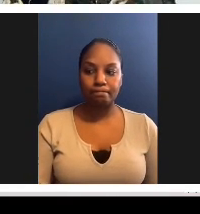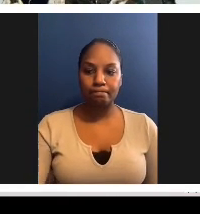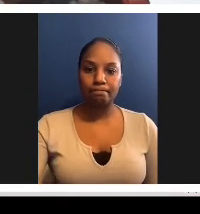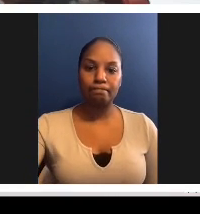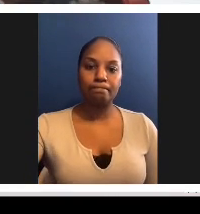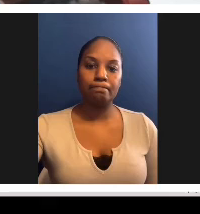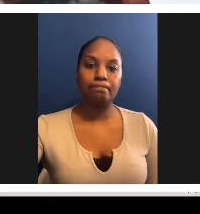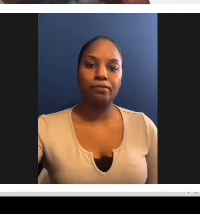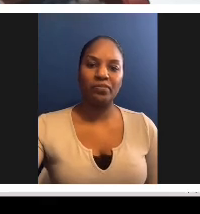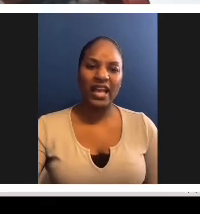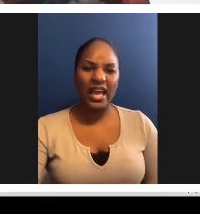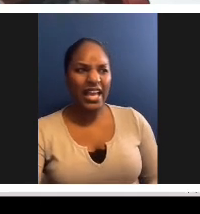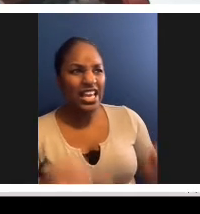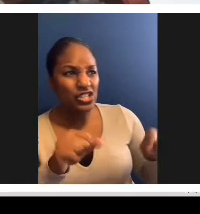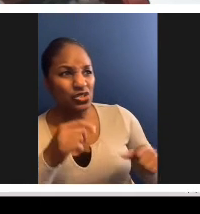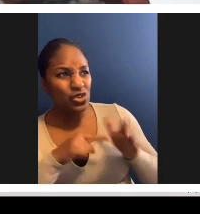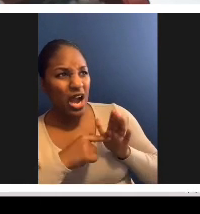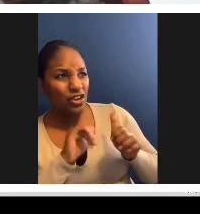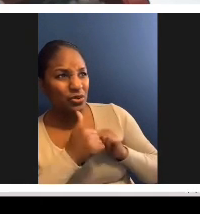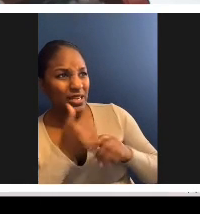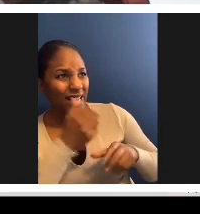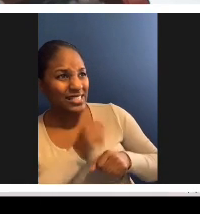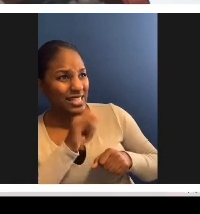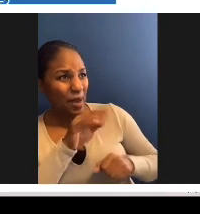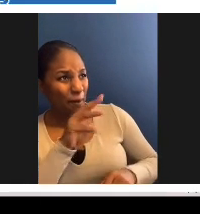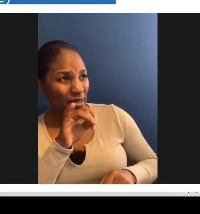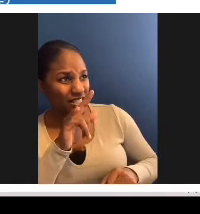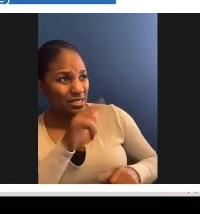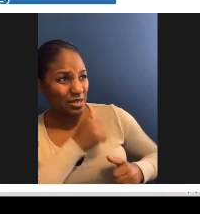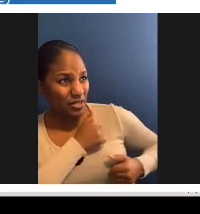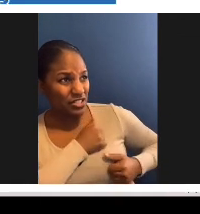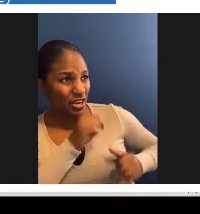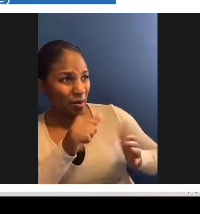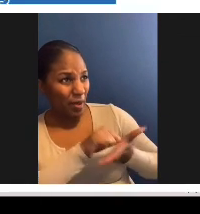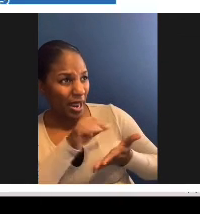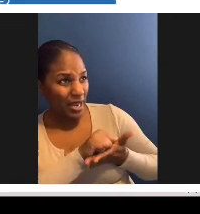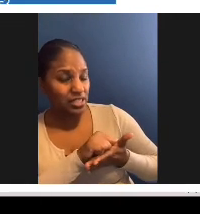page, please? Sure. When you go back to,